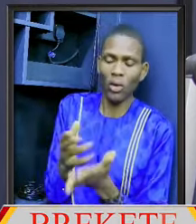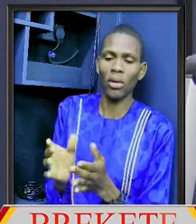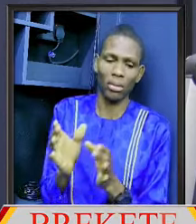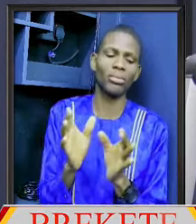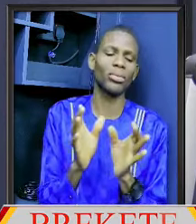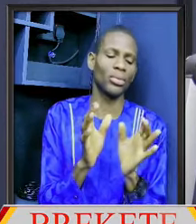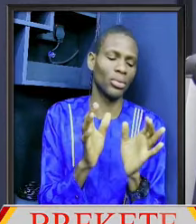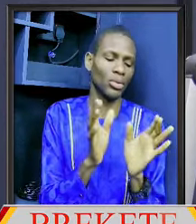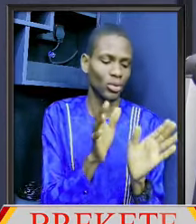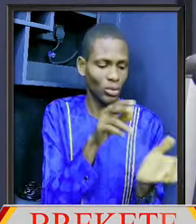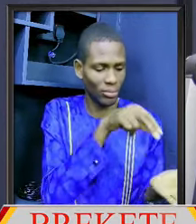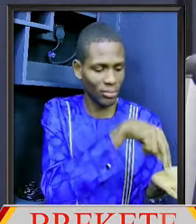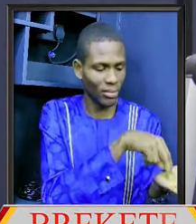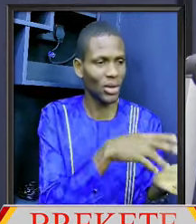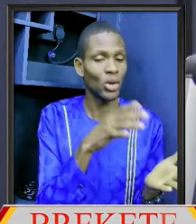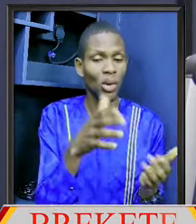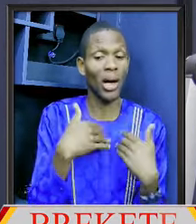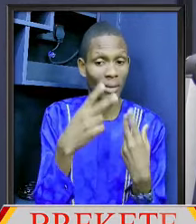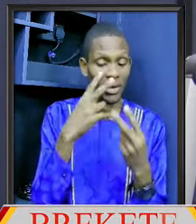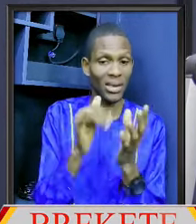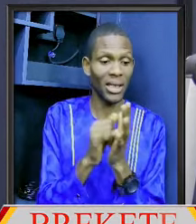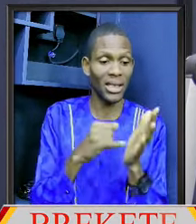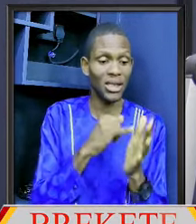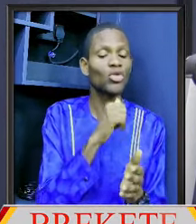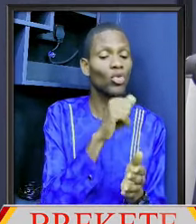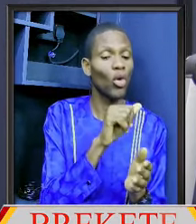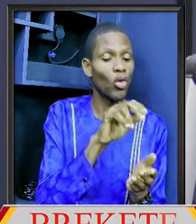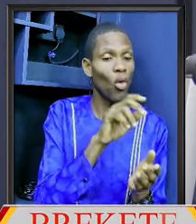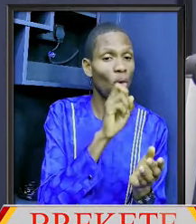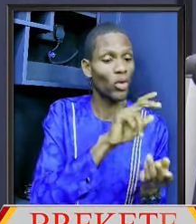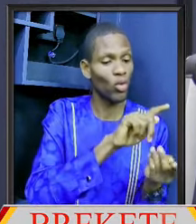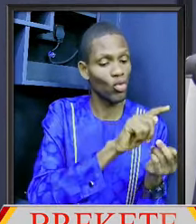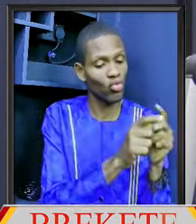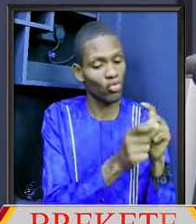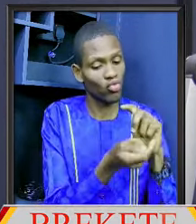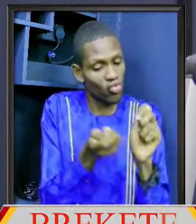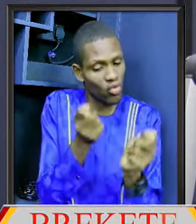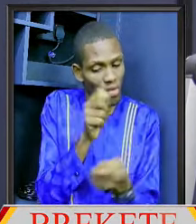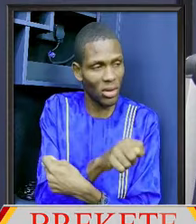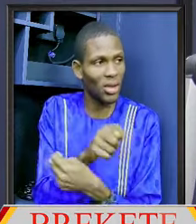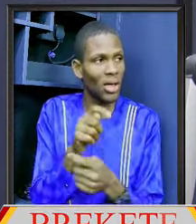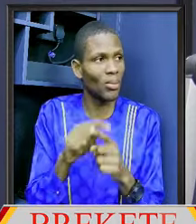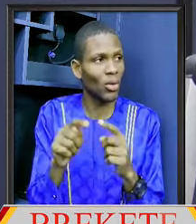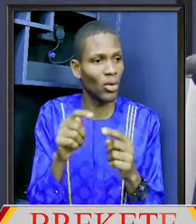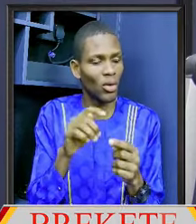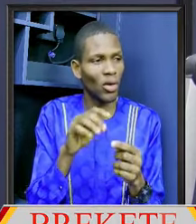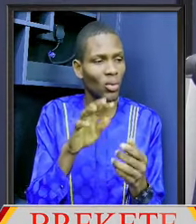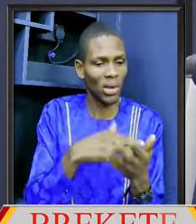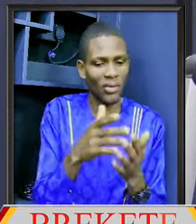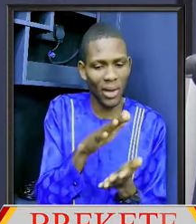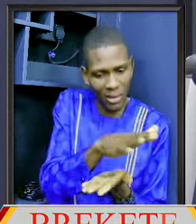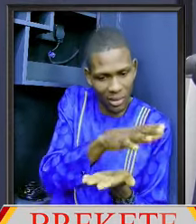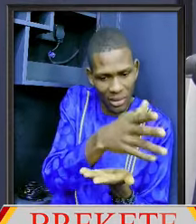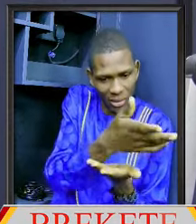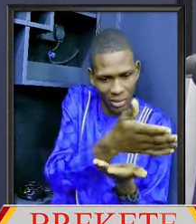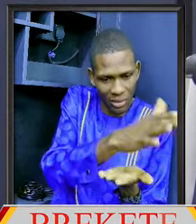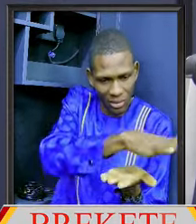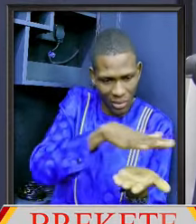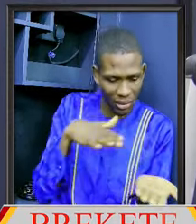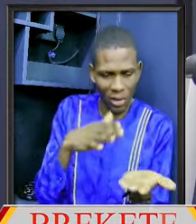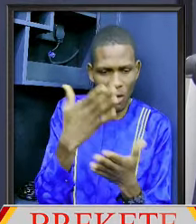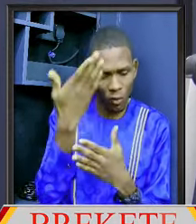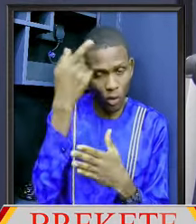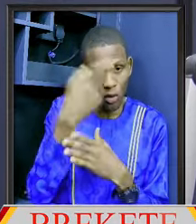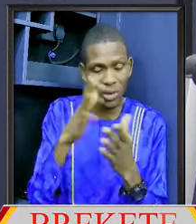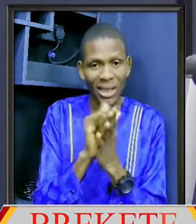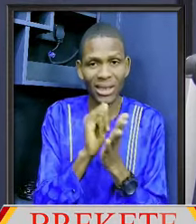you have seen that it is not okay to turn it. But what about like this? But for someone that is afraid of